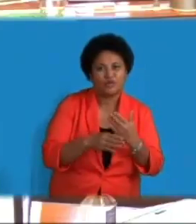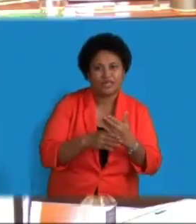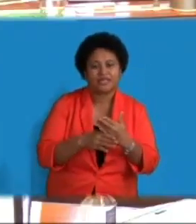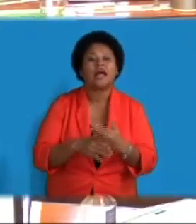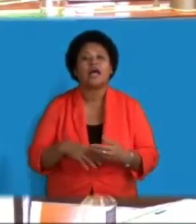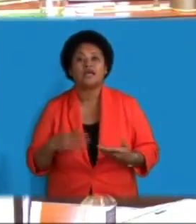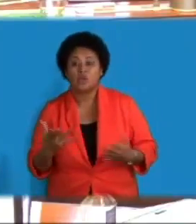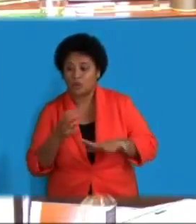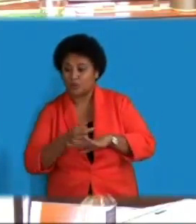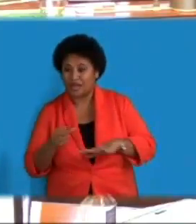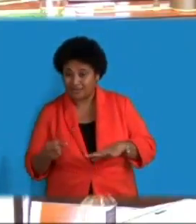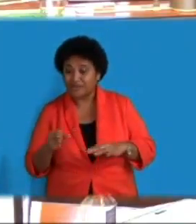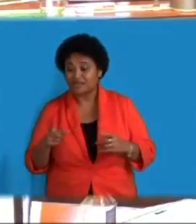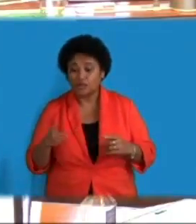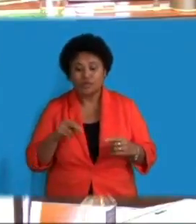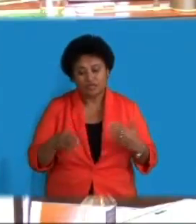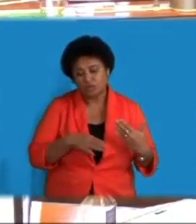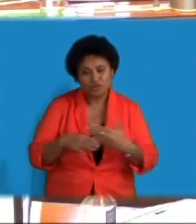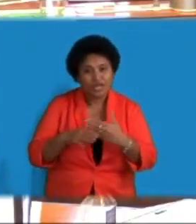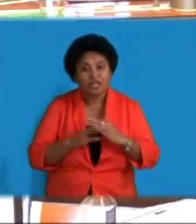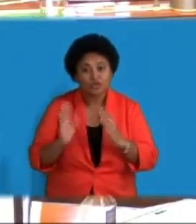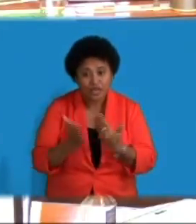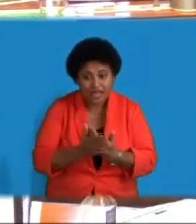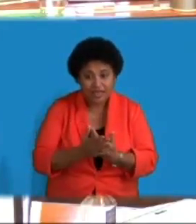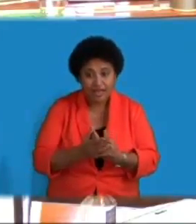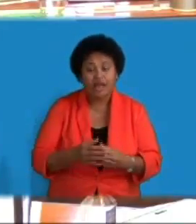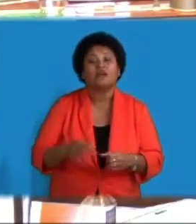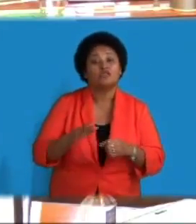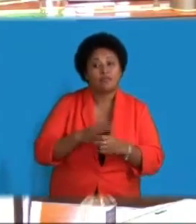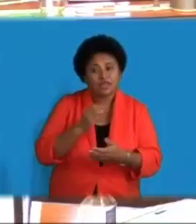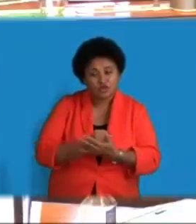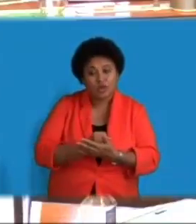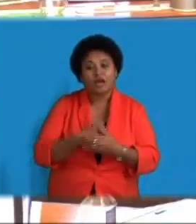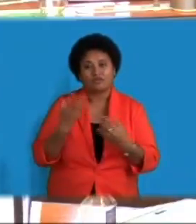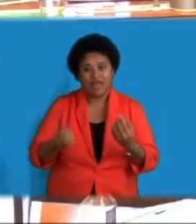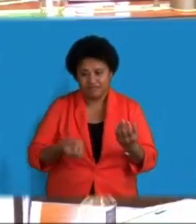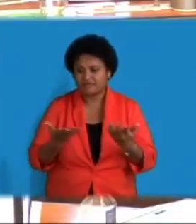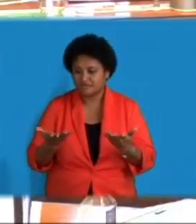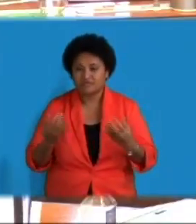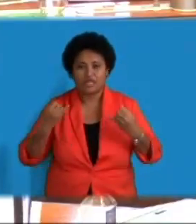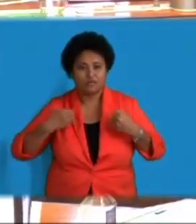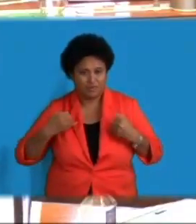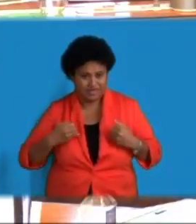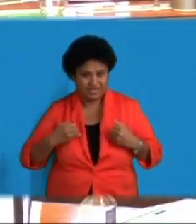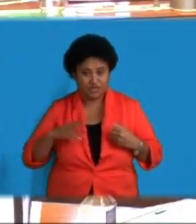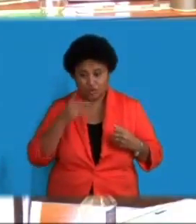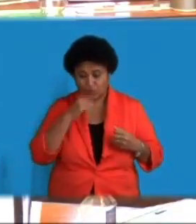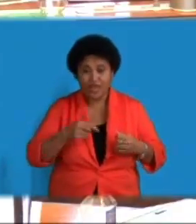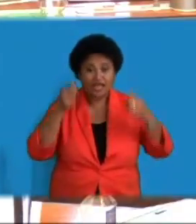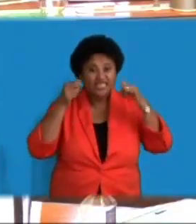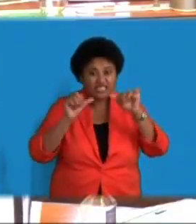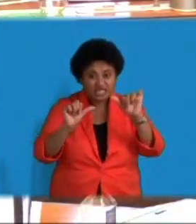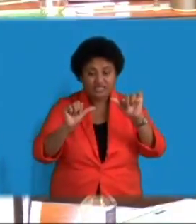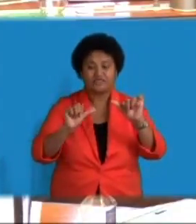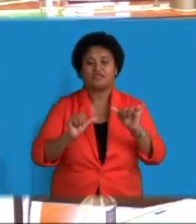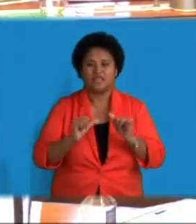government complements the other as swiftly as possible to ensure the objectivity of any policy implementation is achieved in the shortest possible